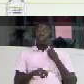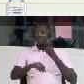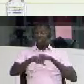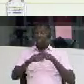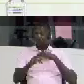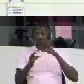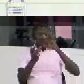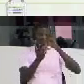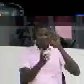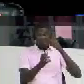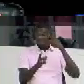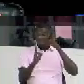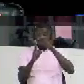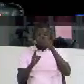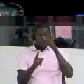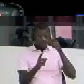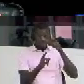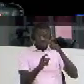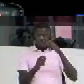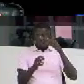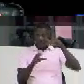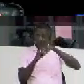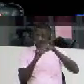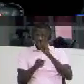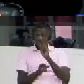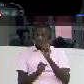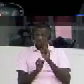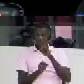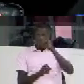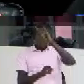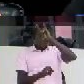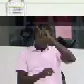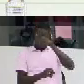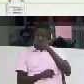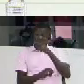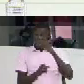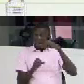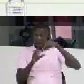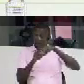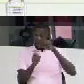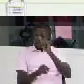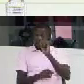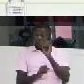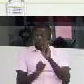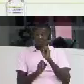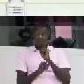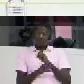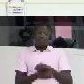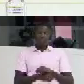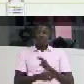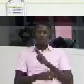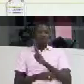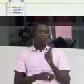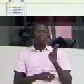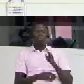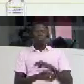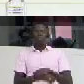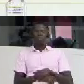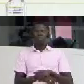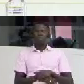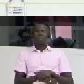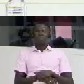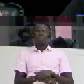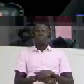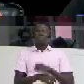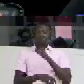point. Bon mu ngi mel ni tànnuñ fa kenn daal feeñal ne mooy duma bi jamono jooju. déedéet. No. You also